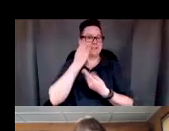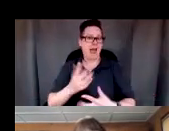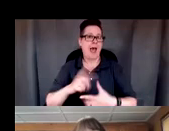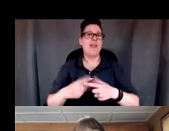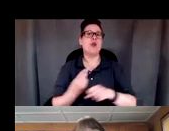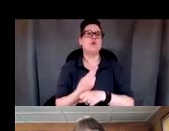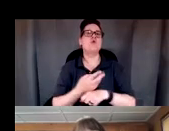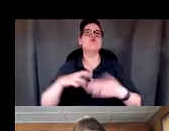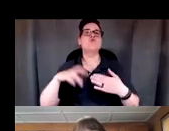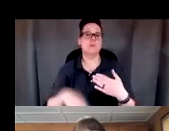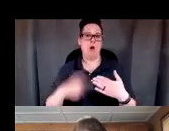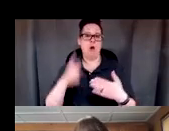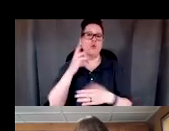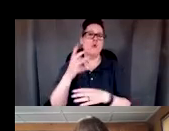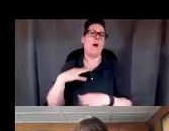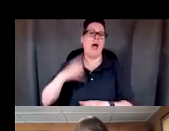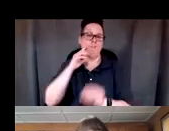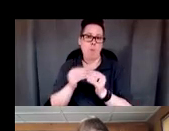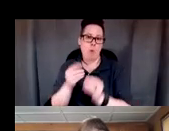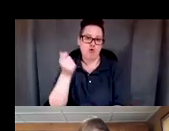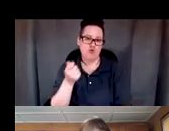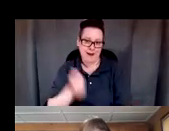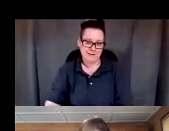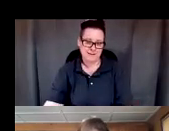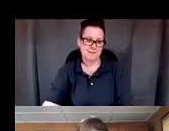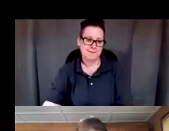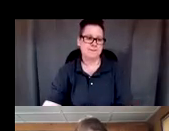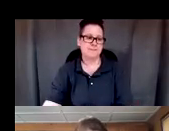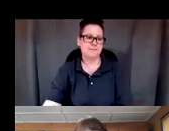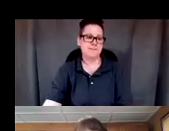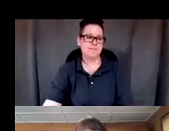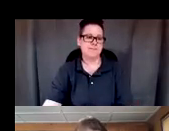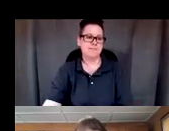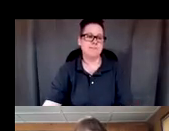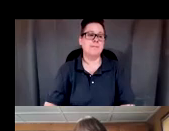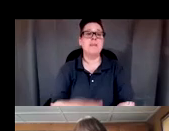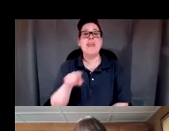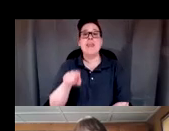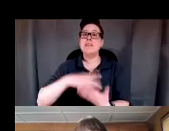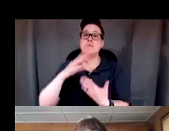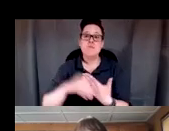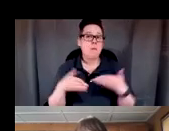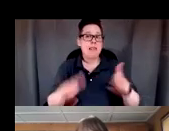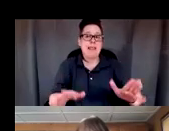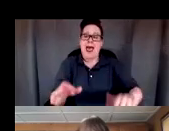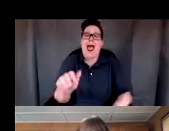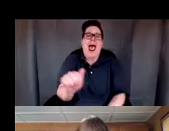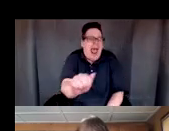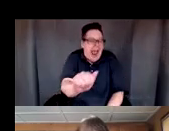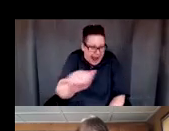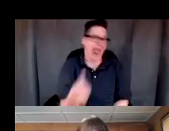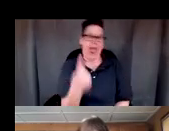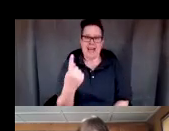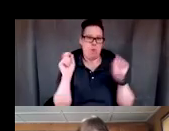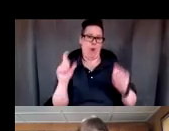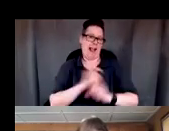the results to go for further grant funding. This program allows anybody, absolutely anybody, to